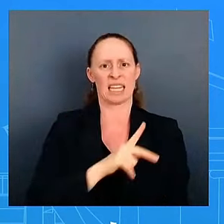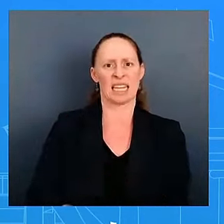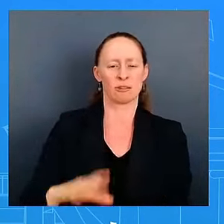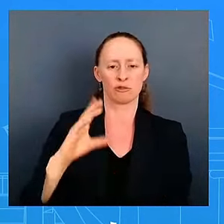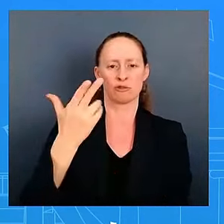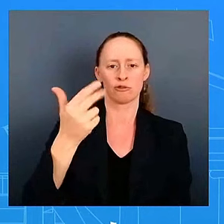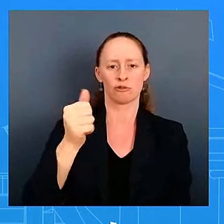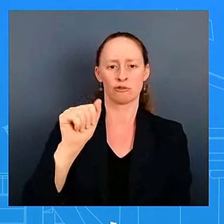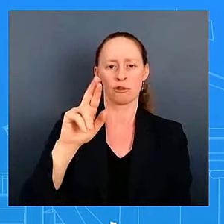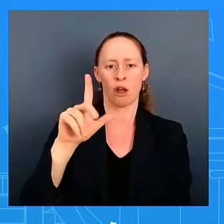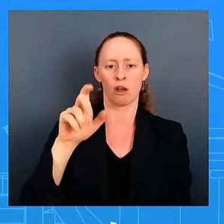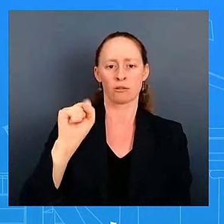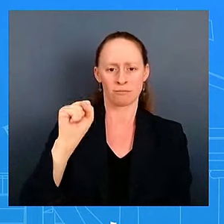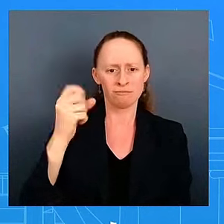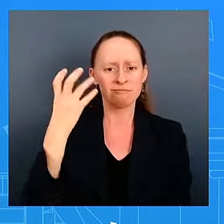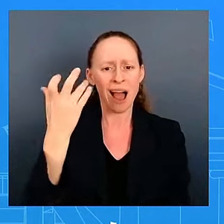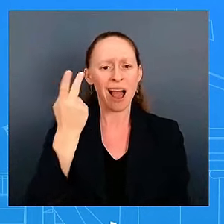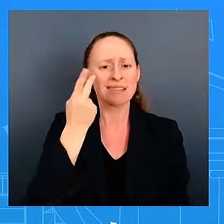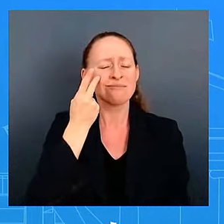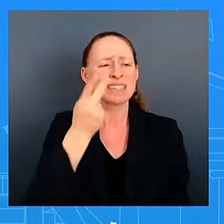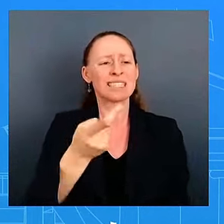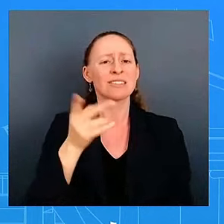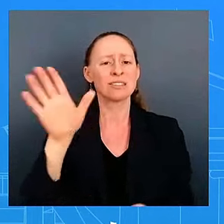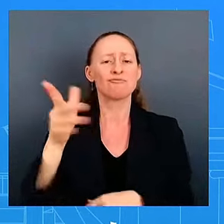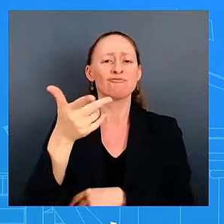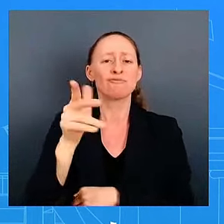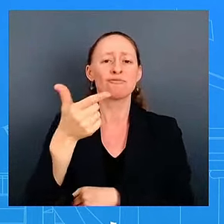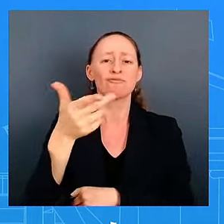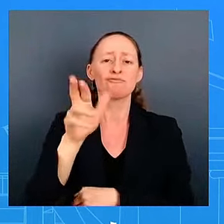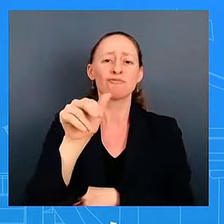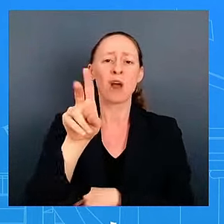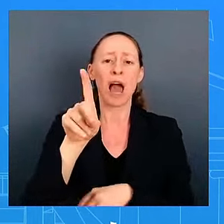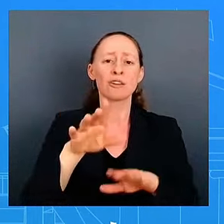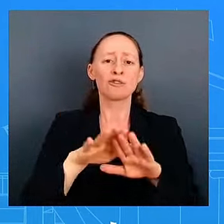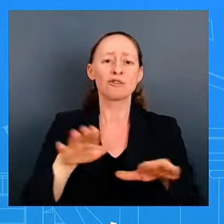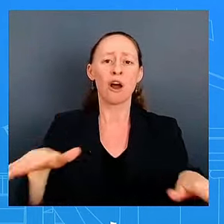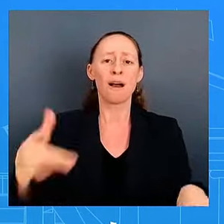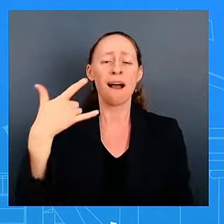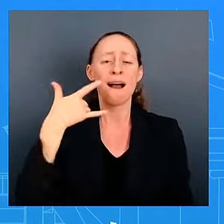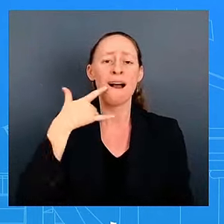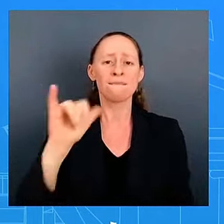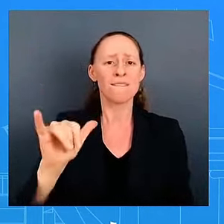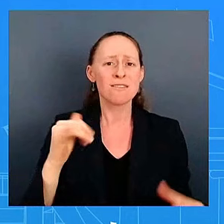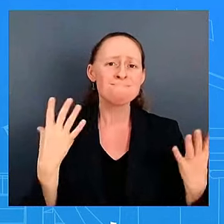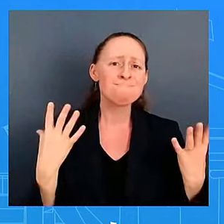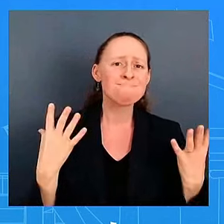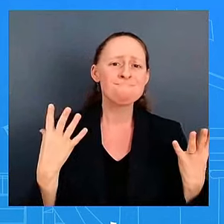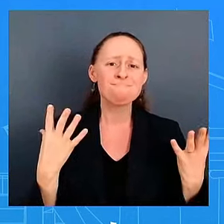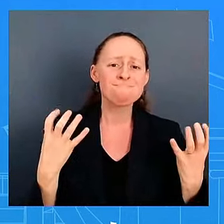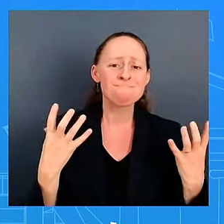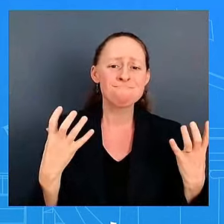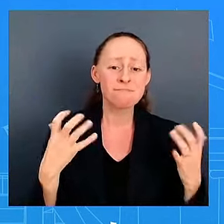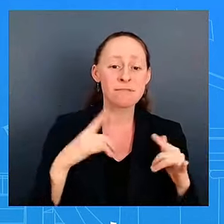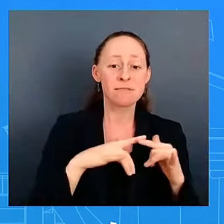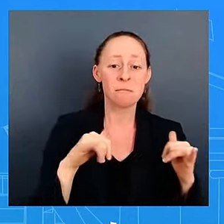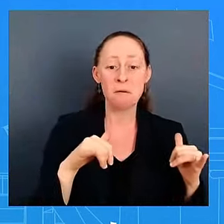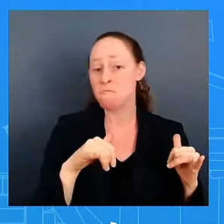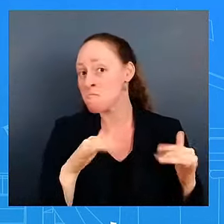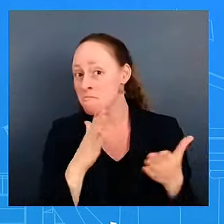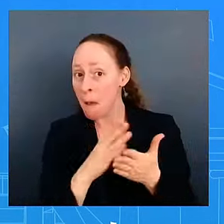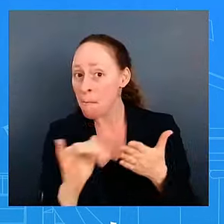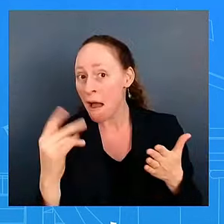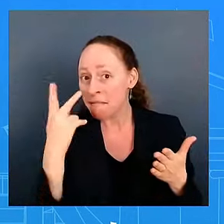so in conjunction with a state visit. Has there been any discussion, or will there be any discussion between President